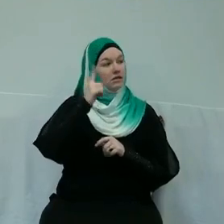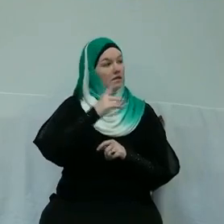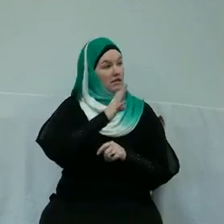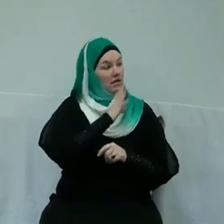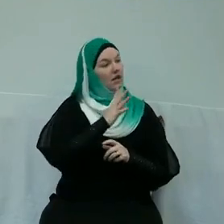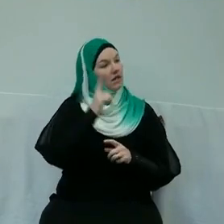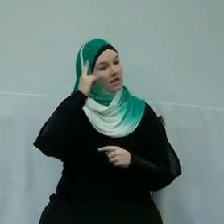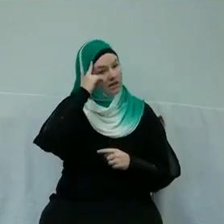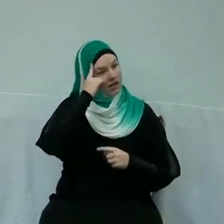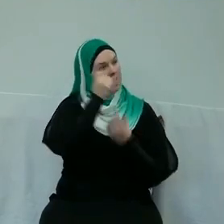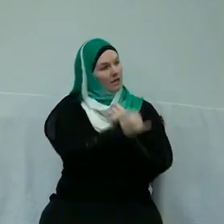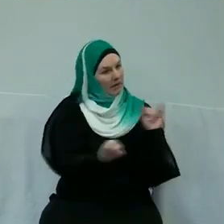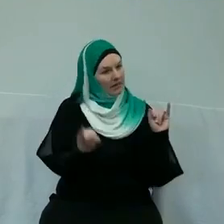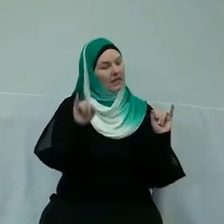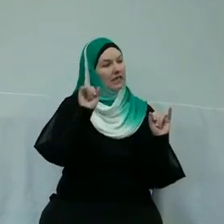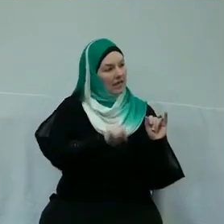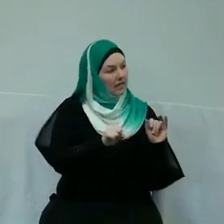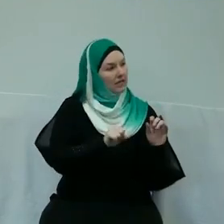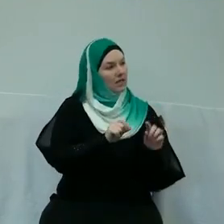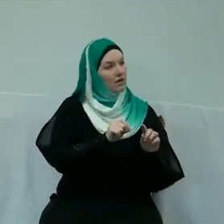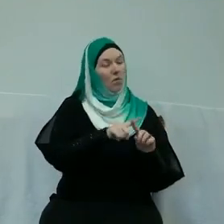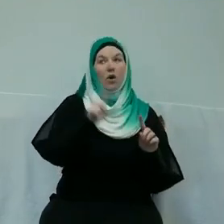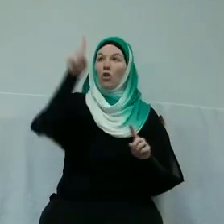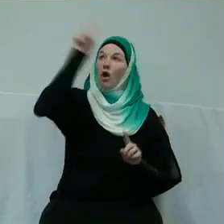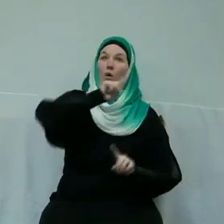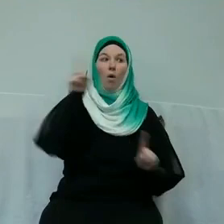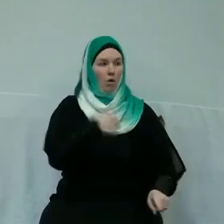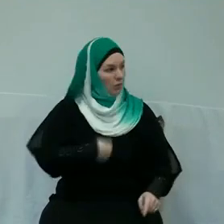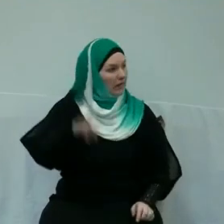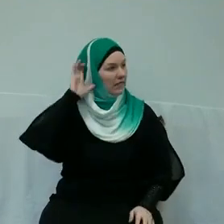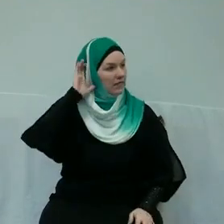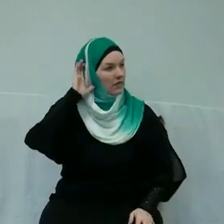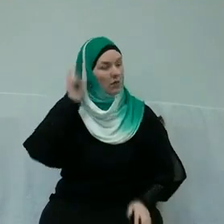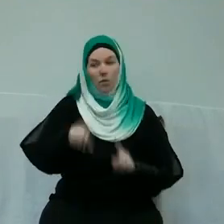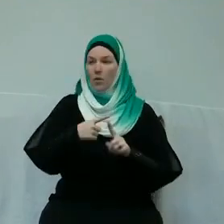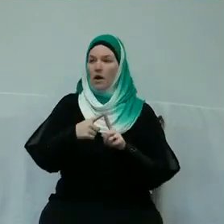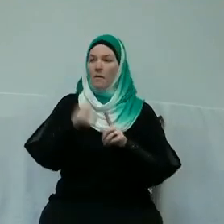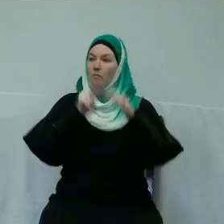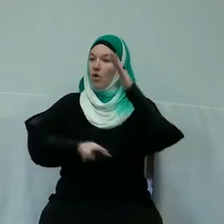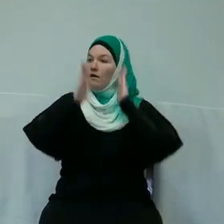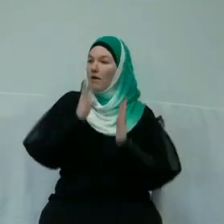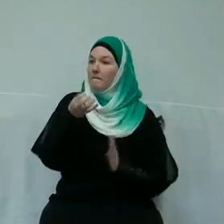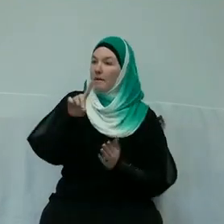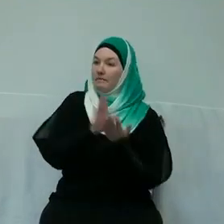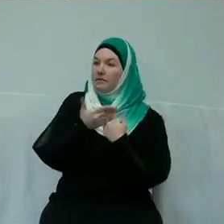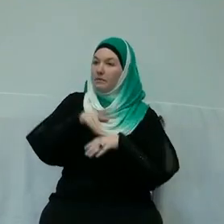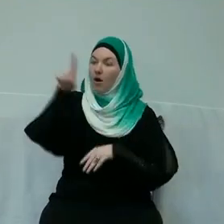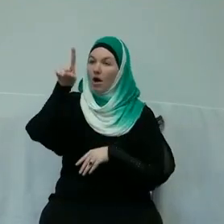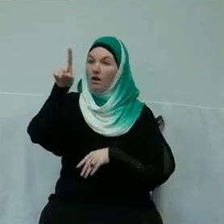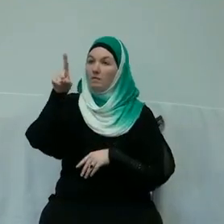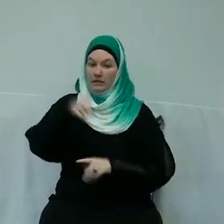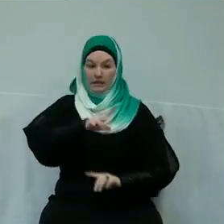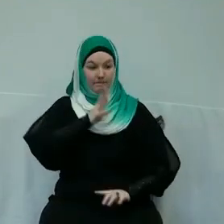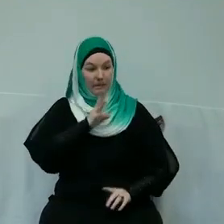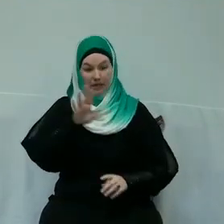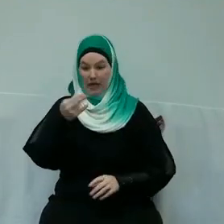independent. So when Allah orders, we listen. When the Prophet sallallahu alaihi wasallam orders, we listen. Allah subhanahu wa